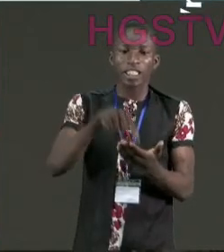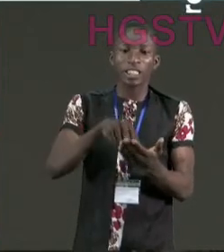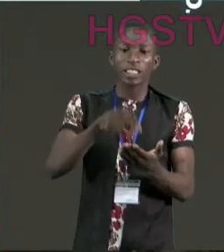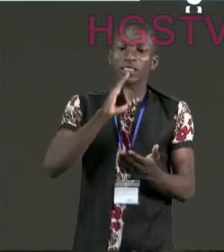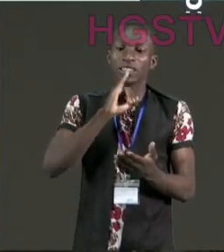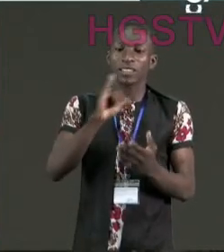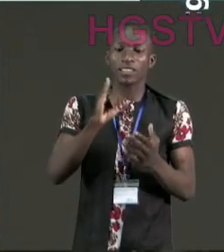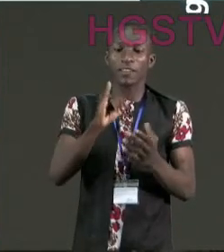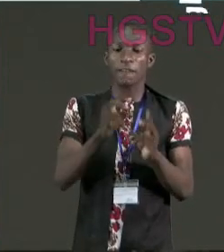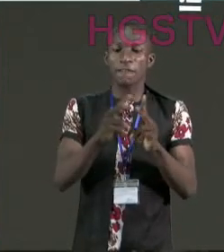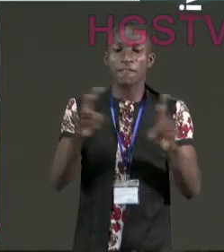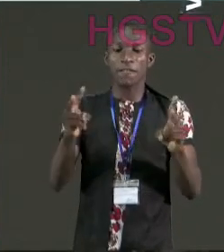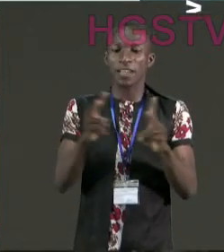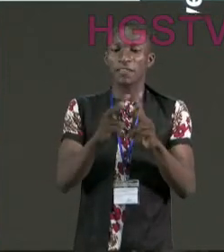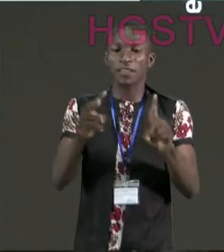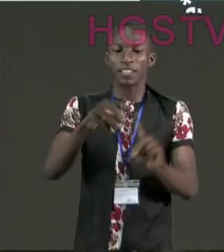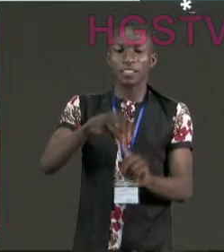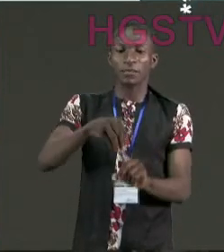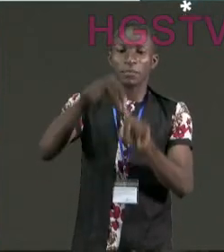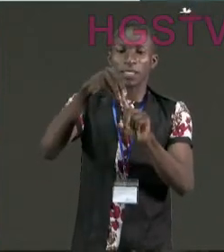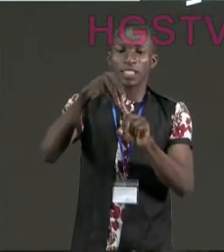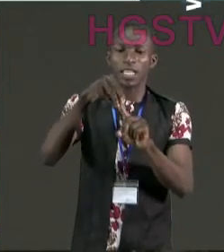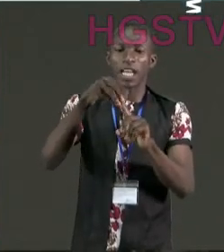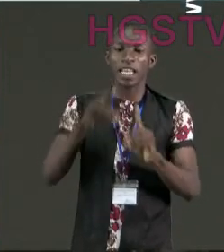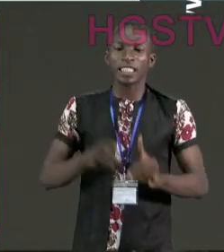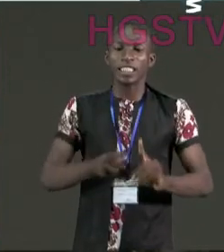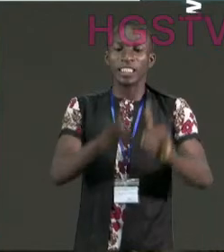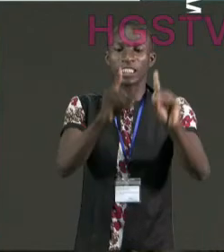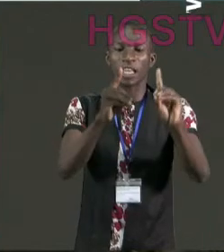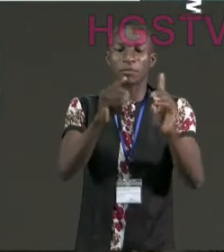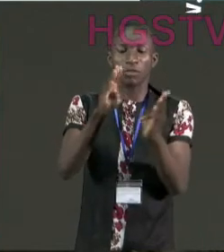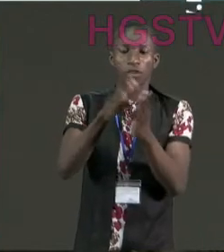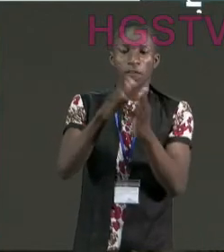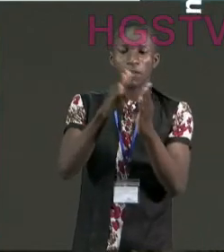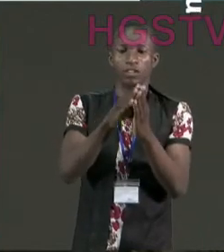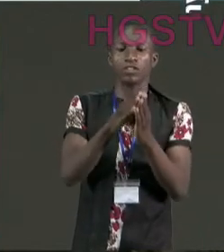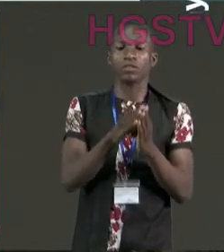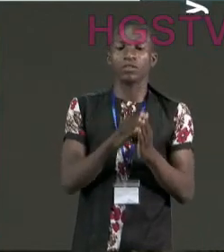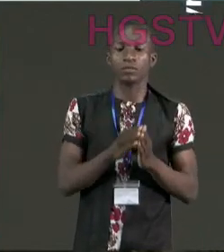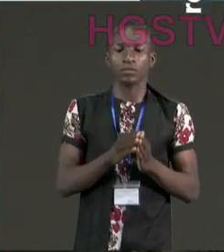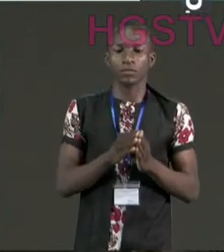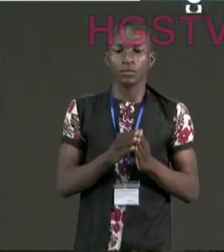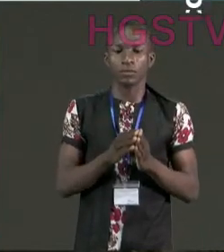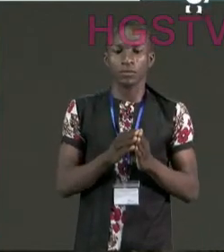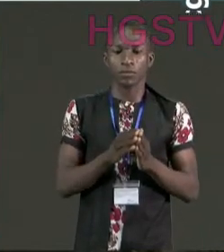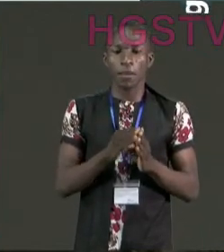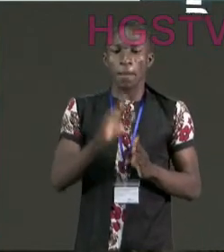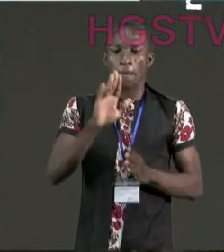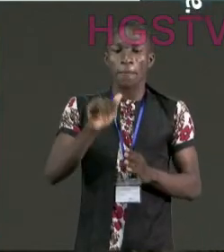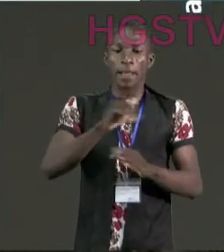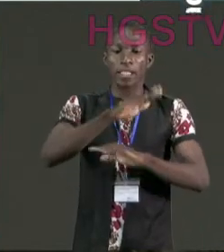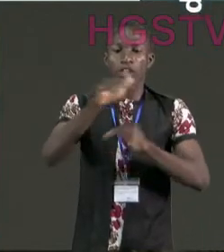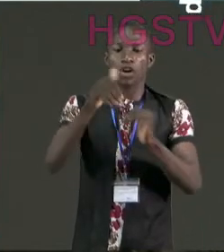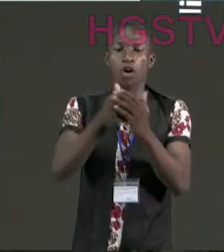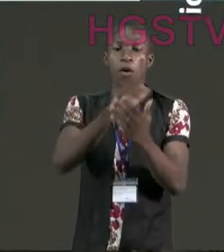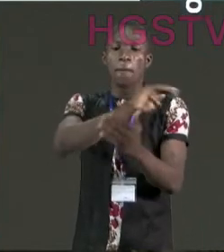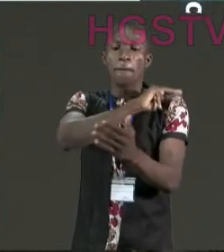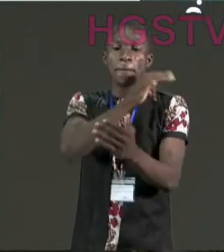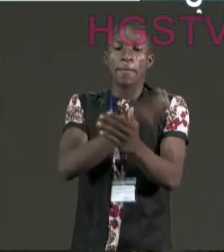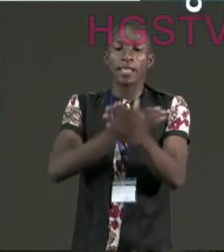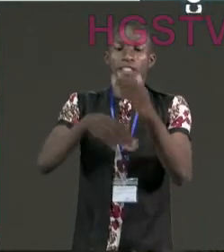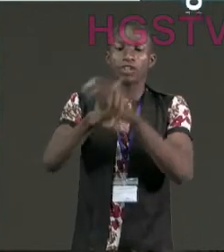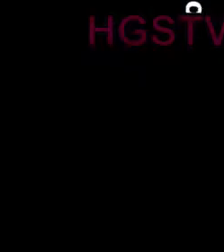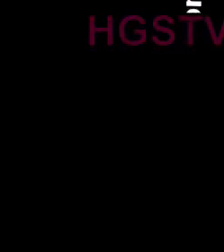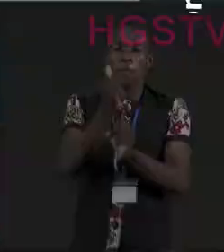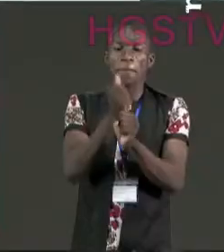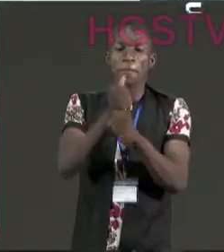very, very special disciples convention. But the Almighty God has made it in such a